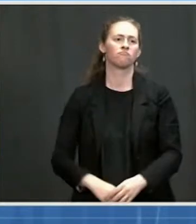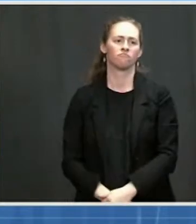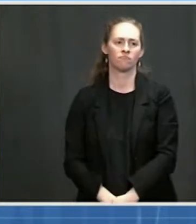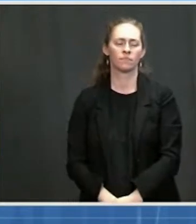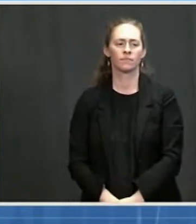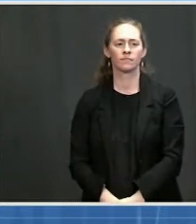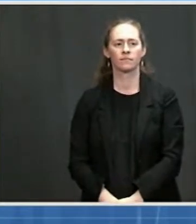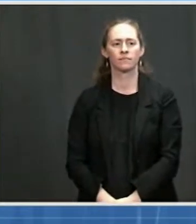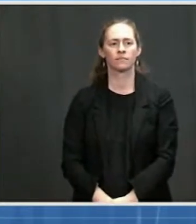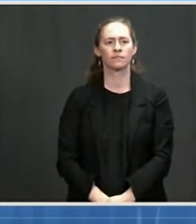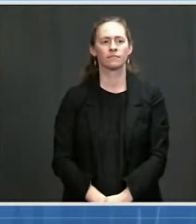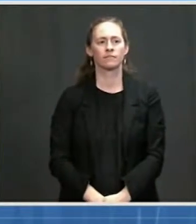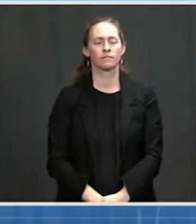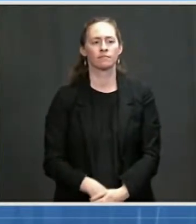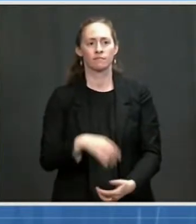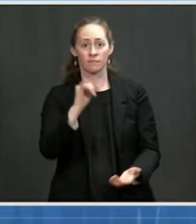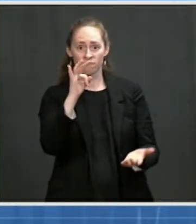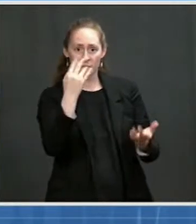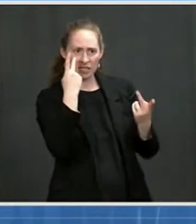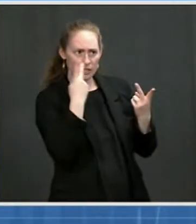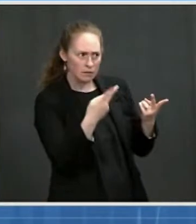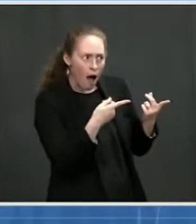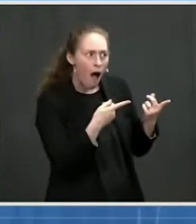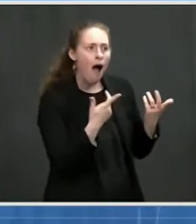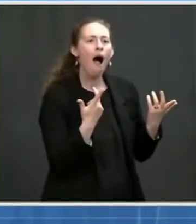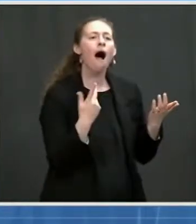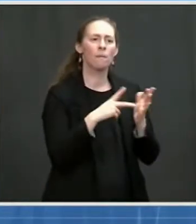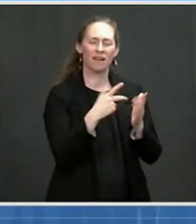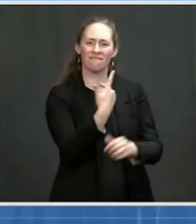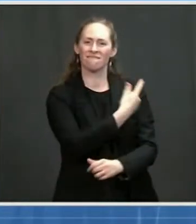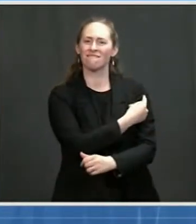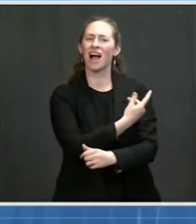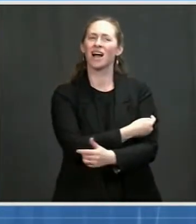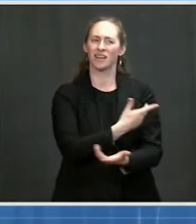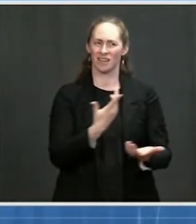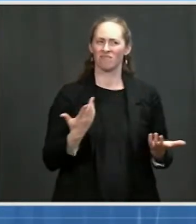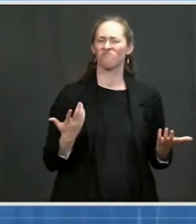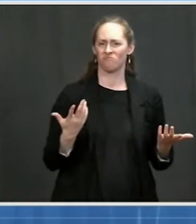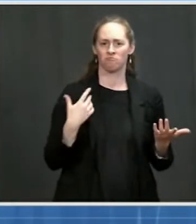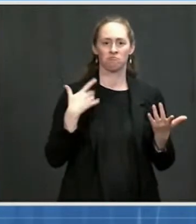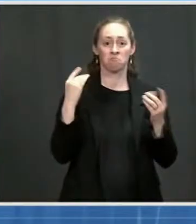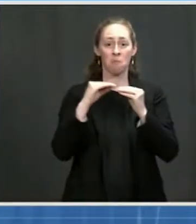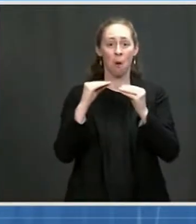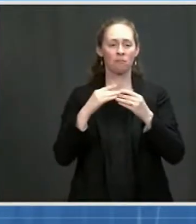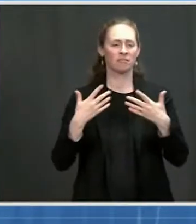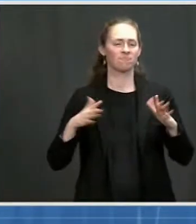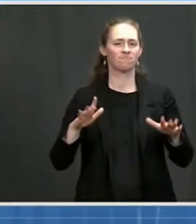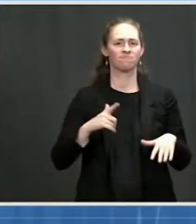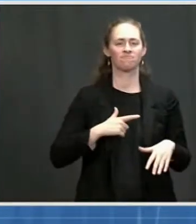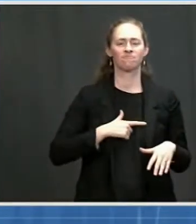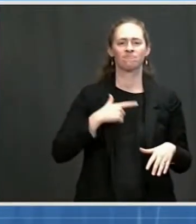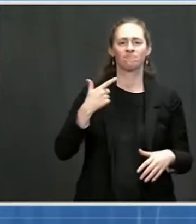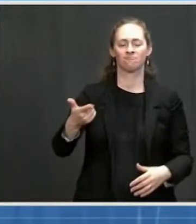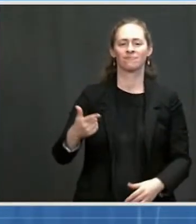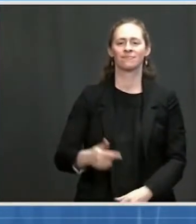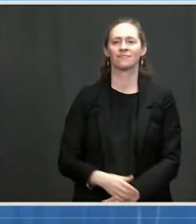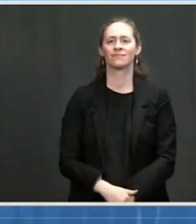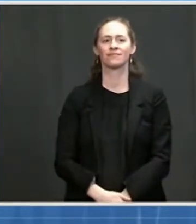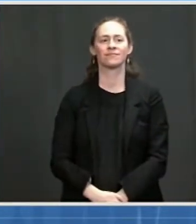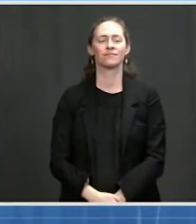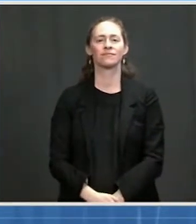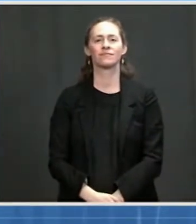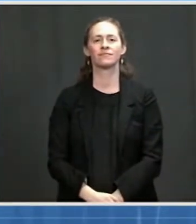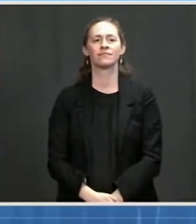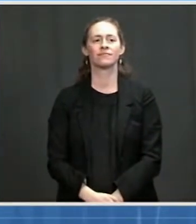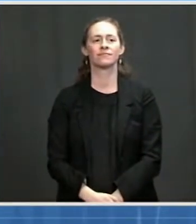vaccines, things get better and better. I'll stop there and hand it over to Marcella. Thank you so much, Dr. Fauci. Good